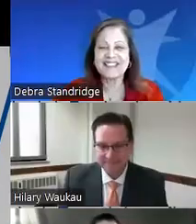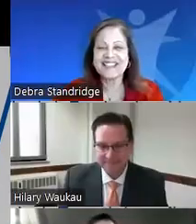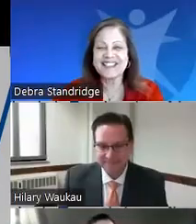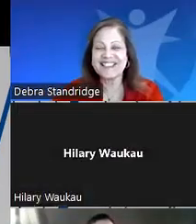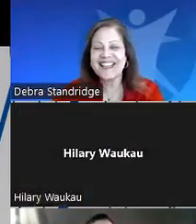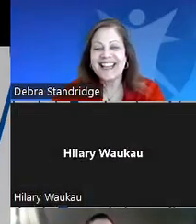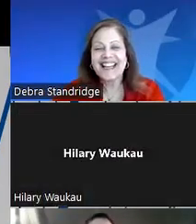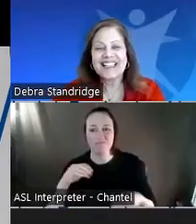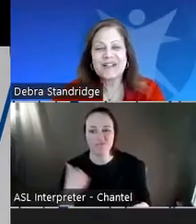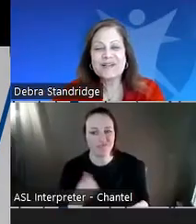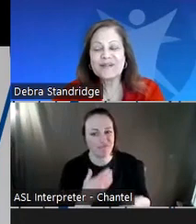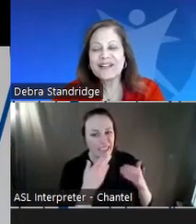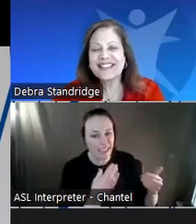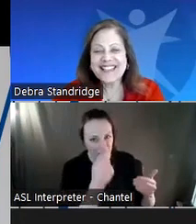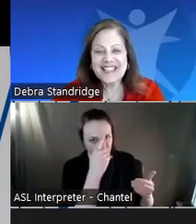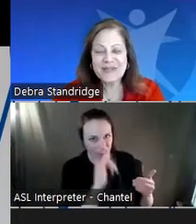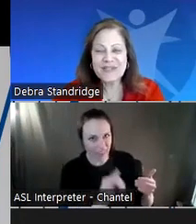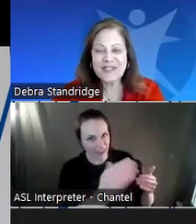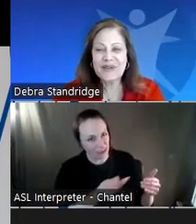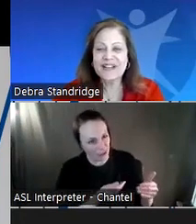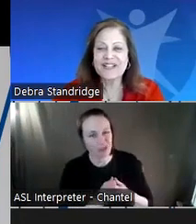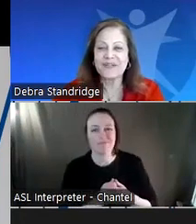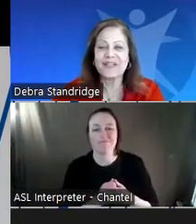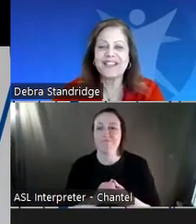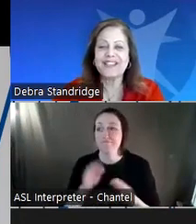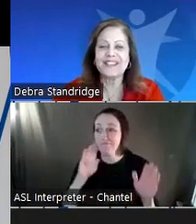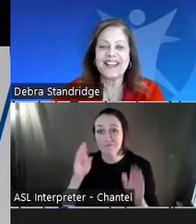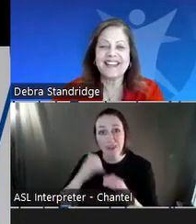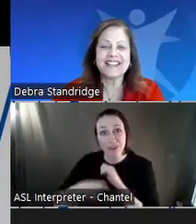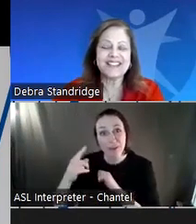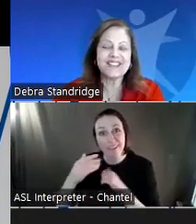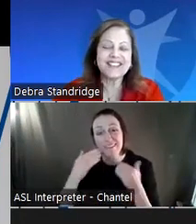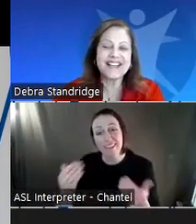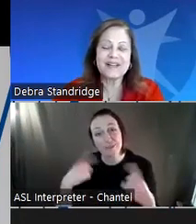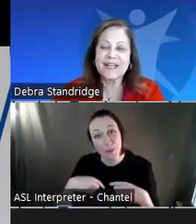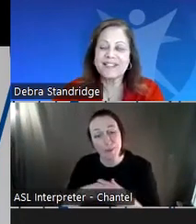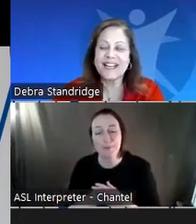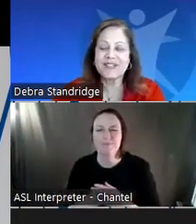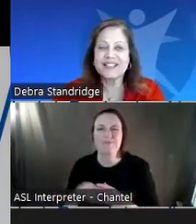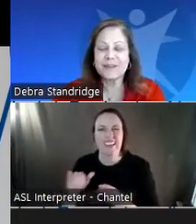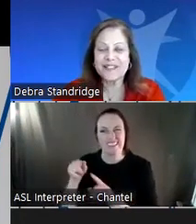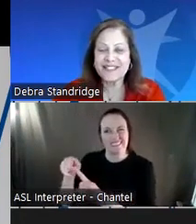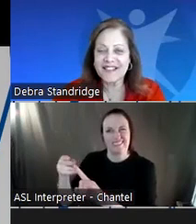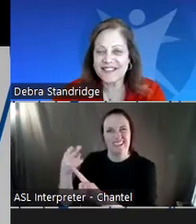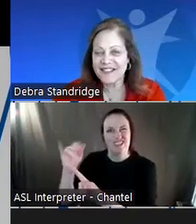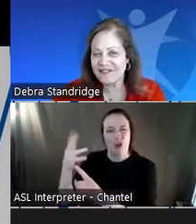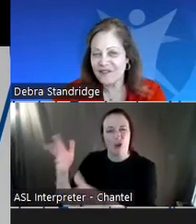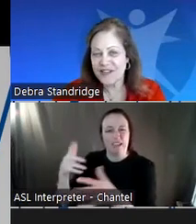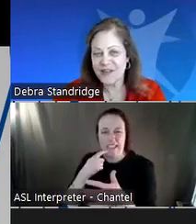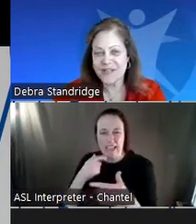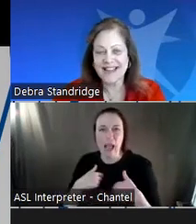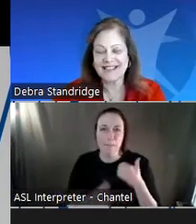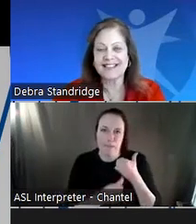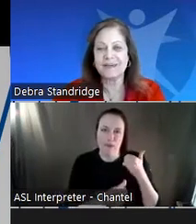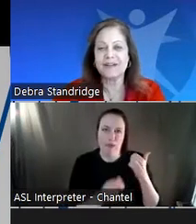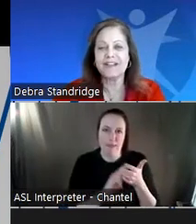that introduction. Hello, everyone, and thank you so much for being here today. As HJ said, I'm Deb Stanridge, Deputy Secretary for